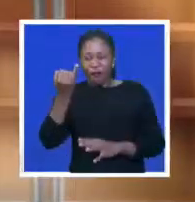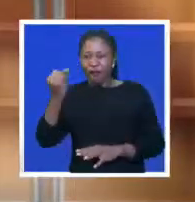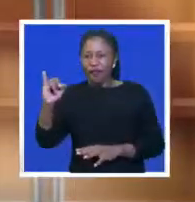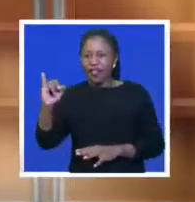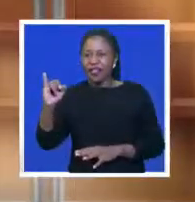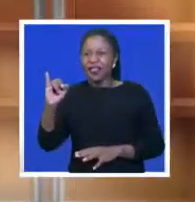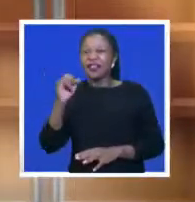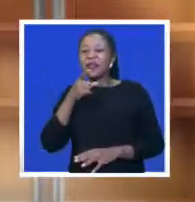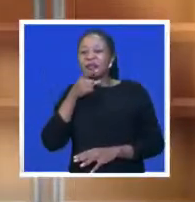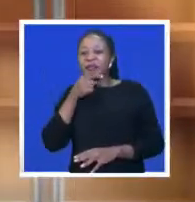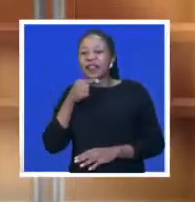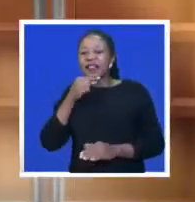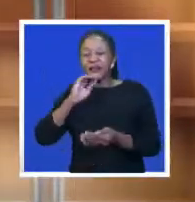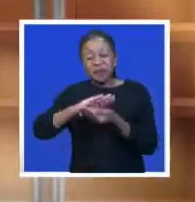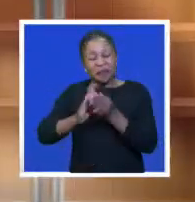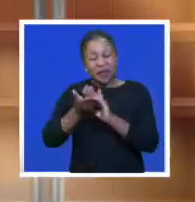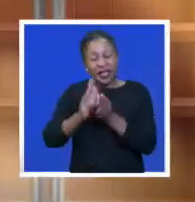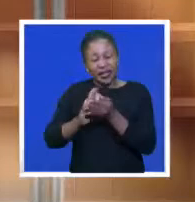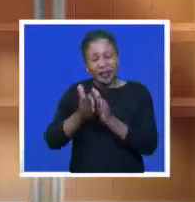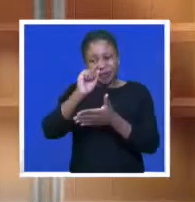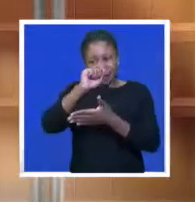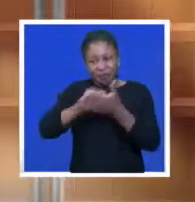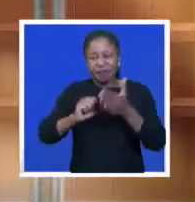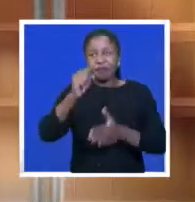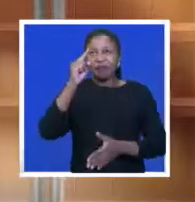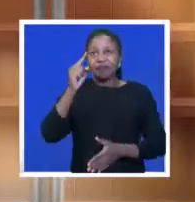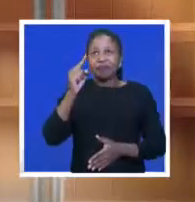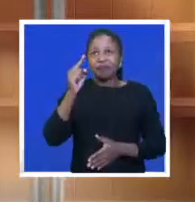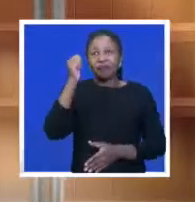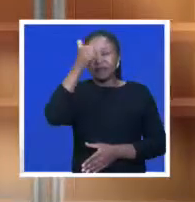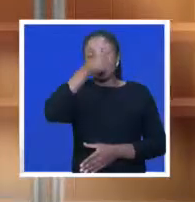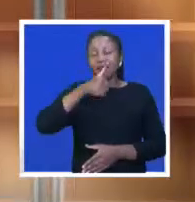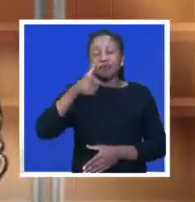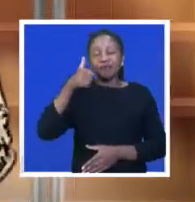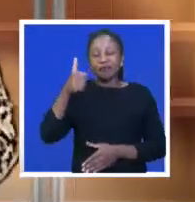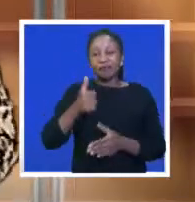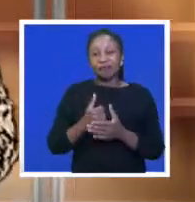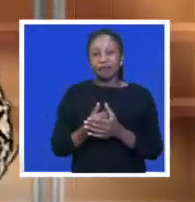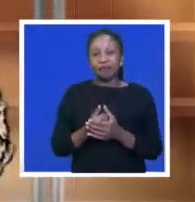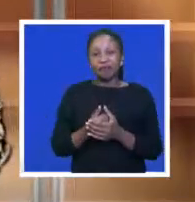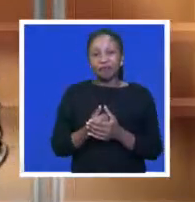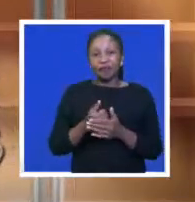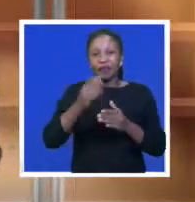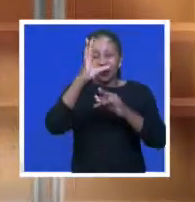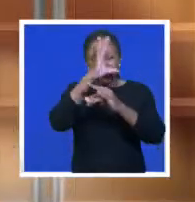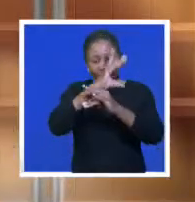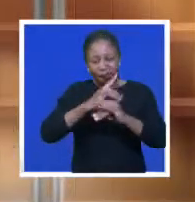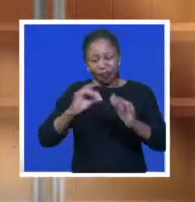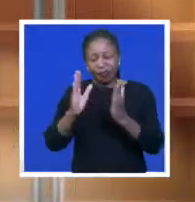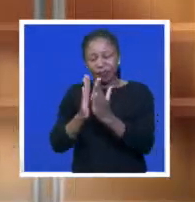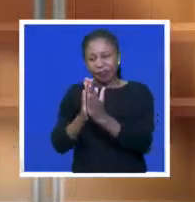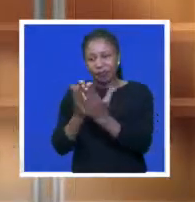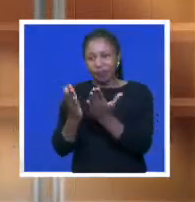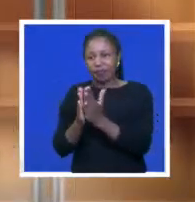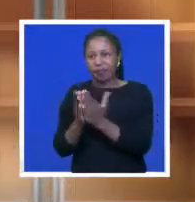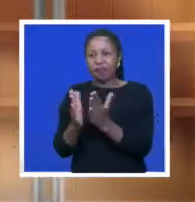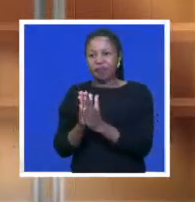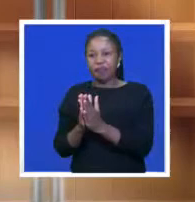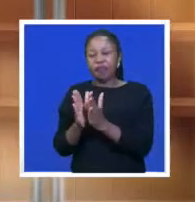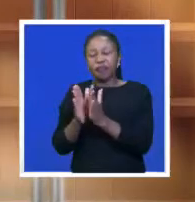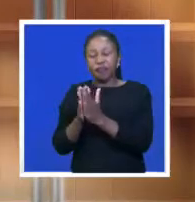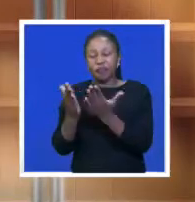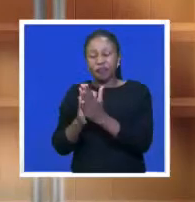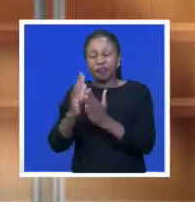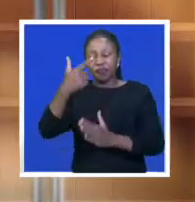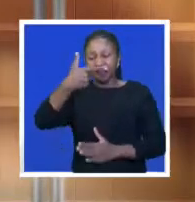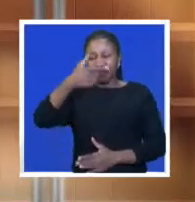and the first woman. The Holy Bible in the book of Genesis chapter 2, verse